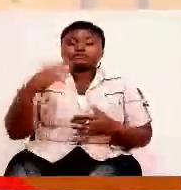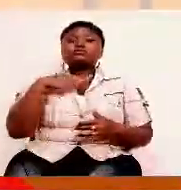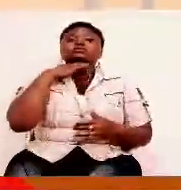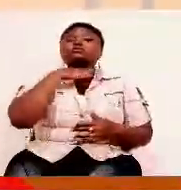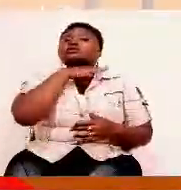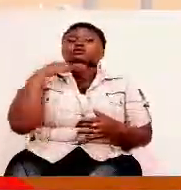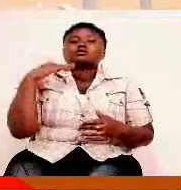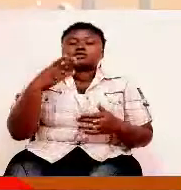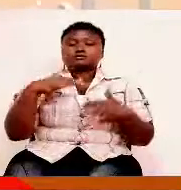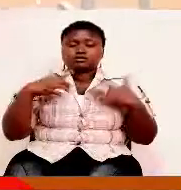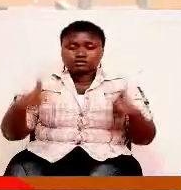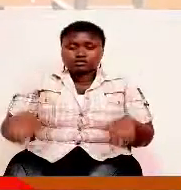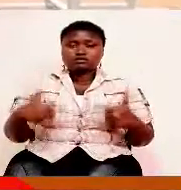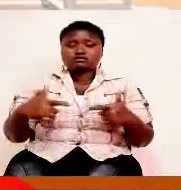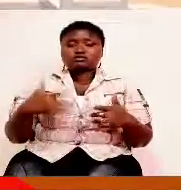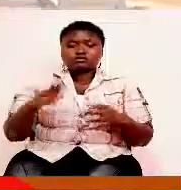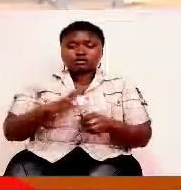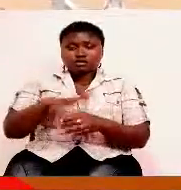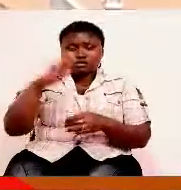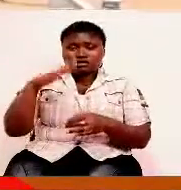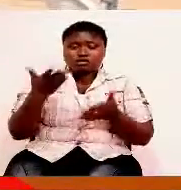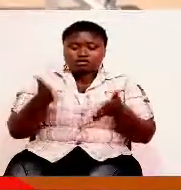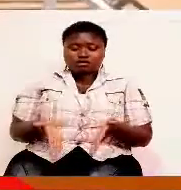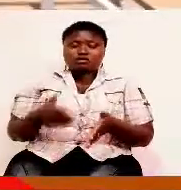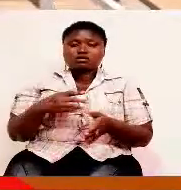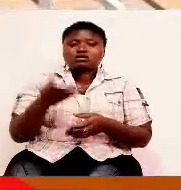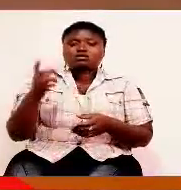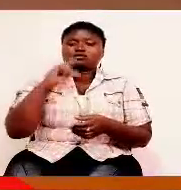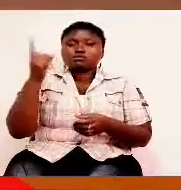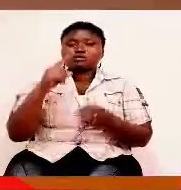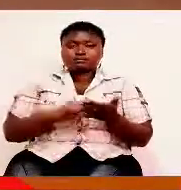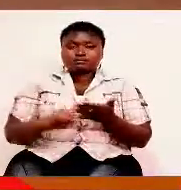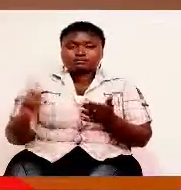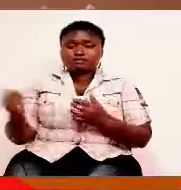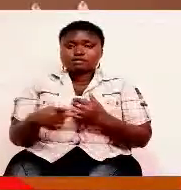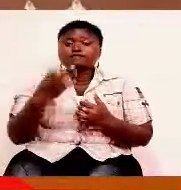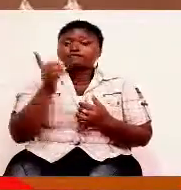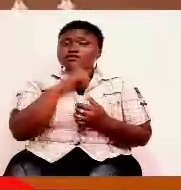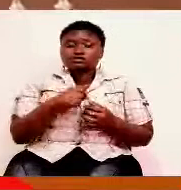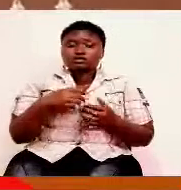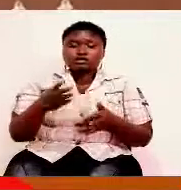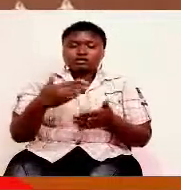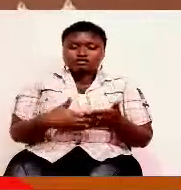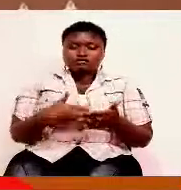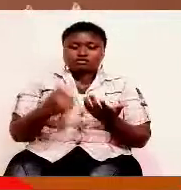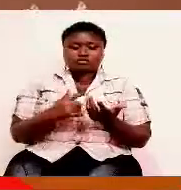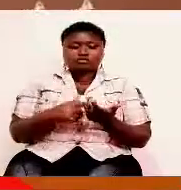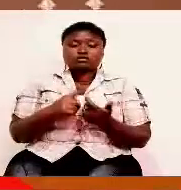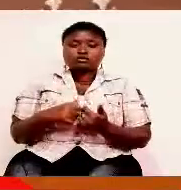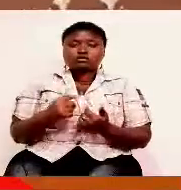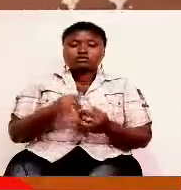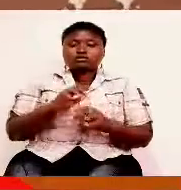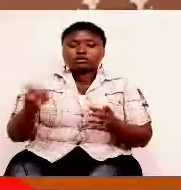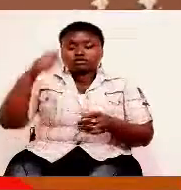ni ciongererekete na gikiro kinene ihinda-ini ria mweri umwe muhituku kuringana na ndari irekereirio ni ruhonge rwa